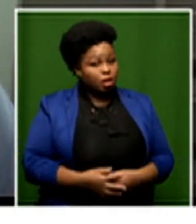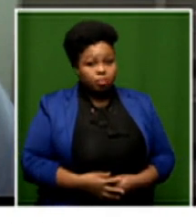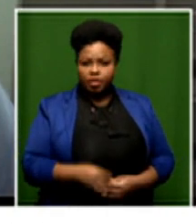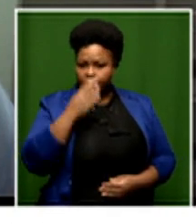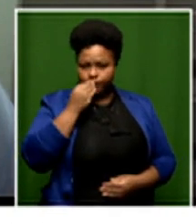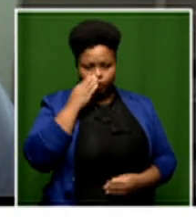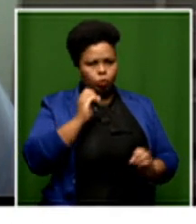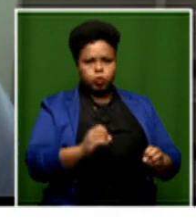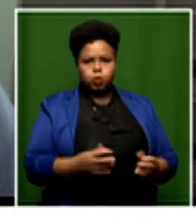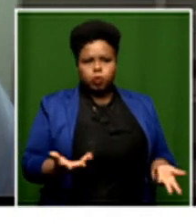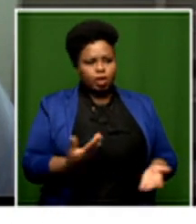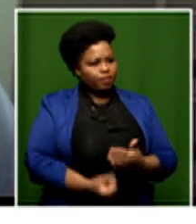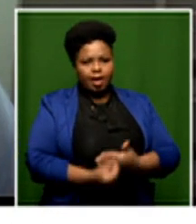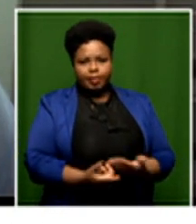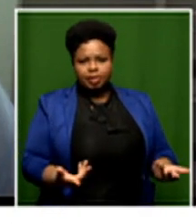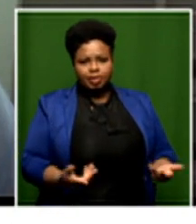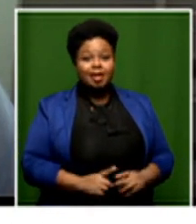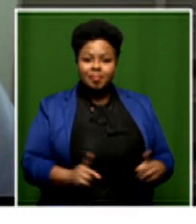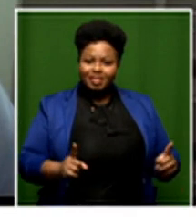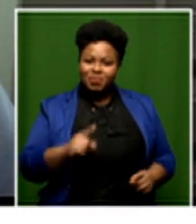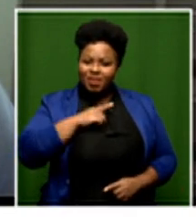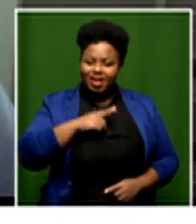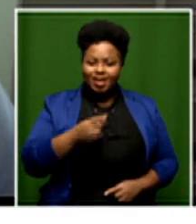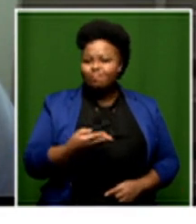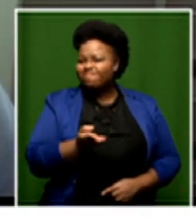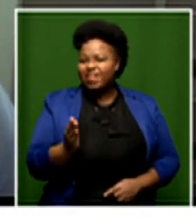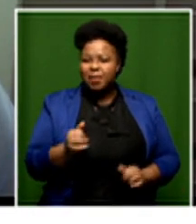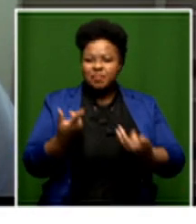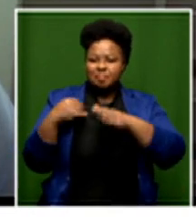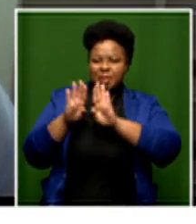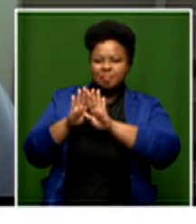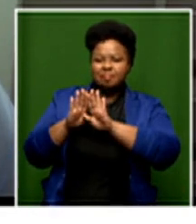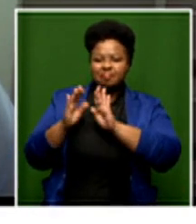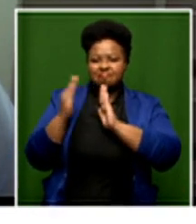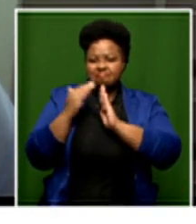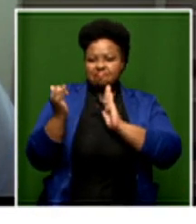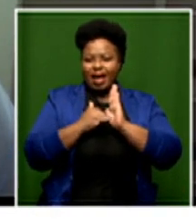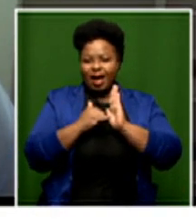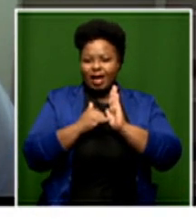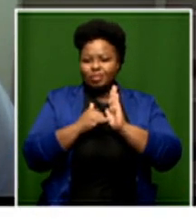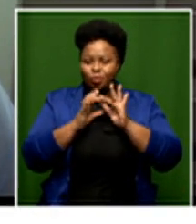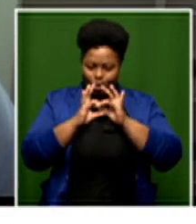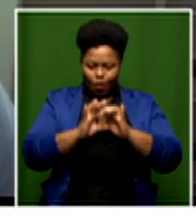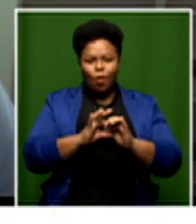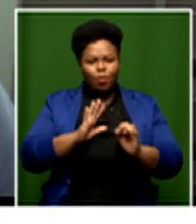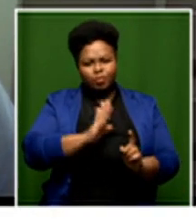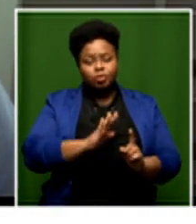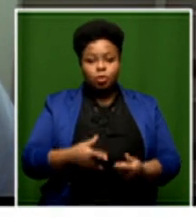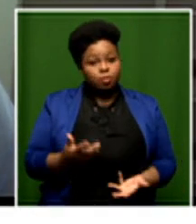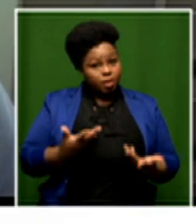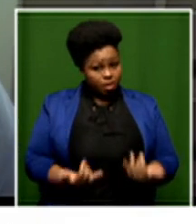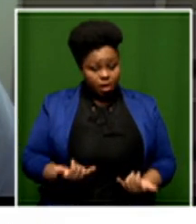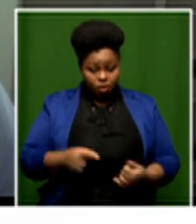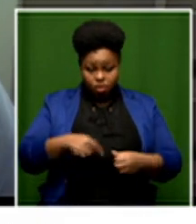have the flu. We didn't see it, but I suppose we were all at home, and that perhaps is one of the reasons behind that. But this is a very